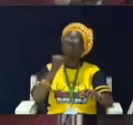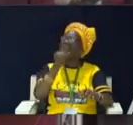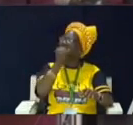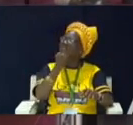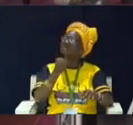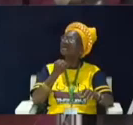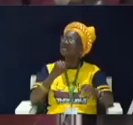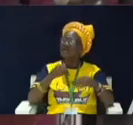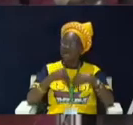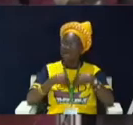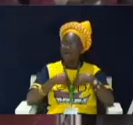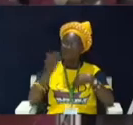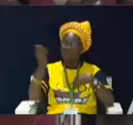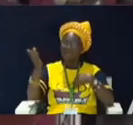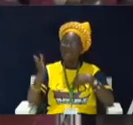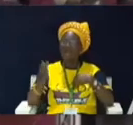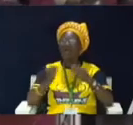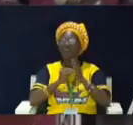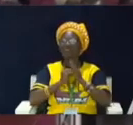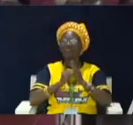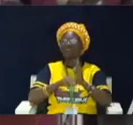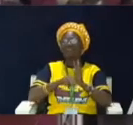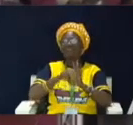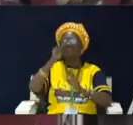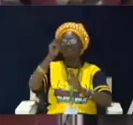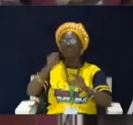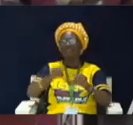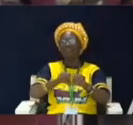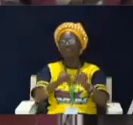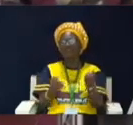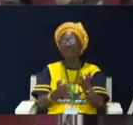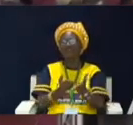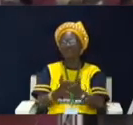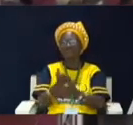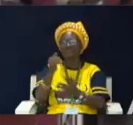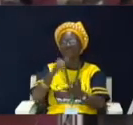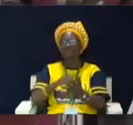breakthrough. It was not a meal of sorrow.